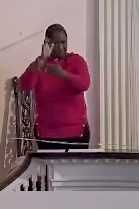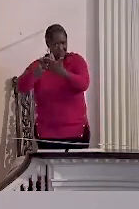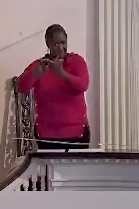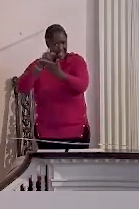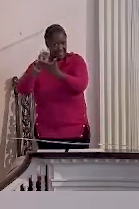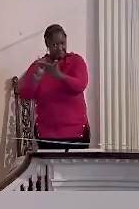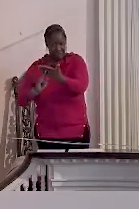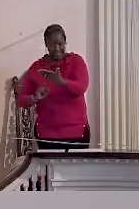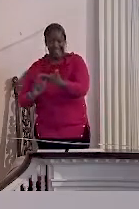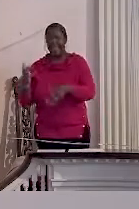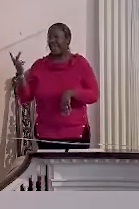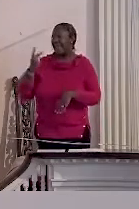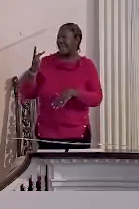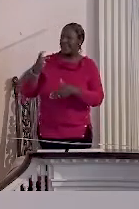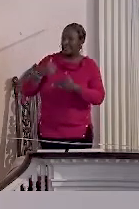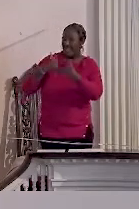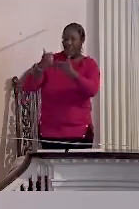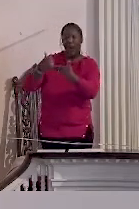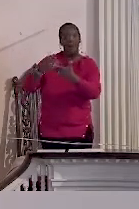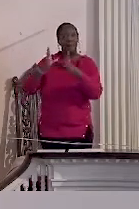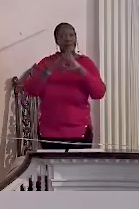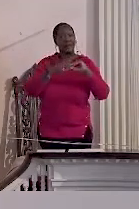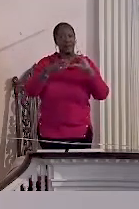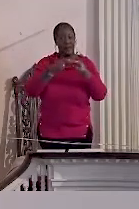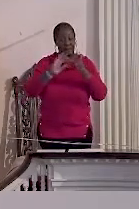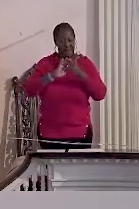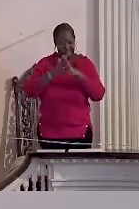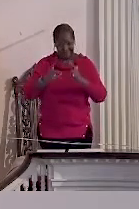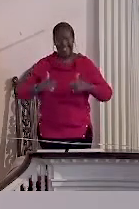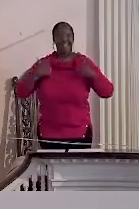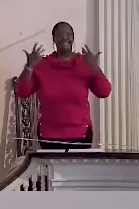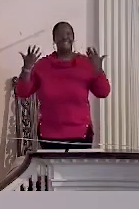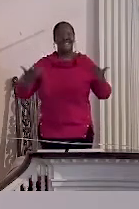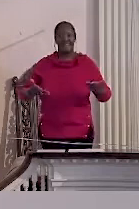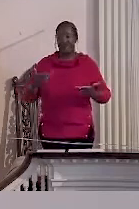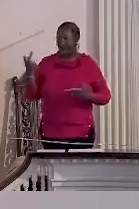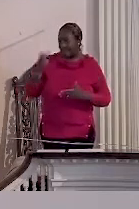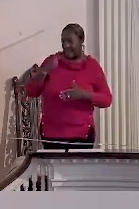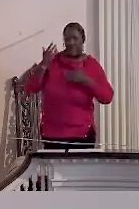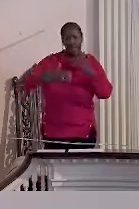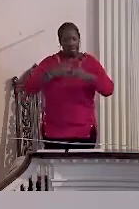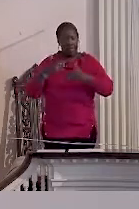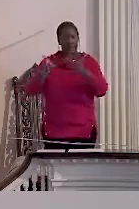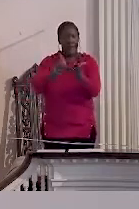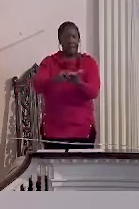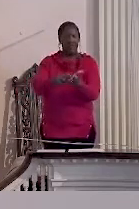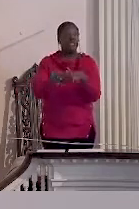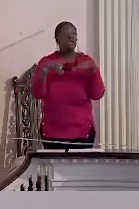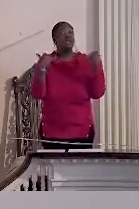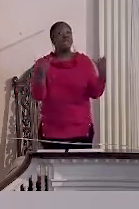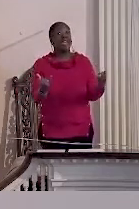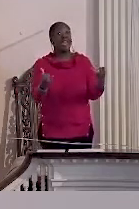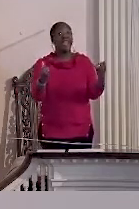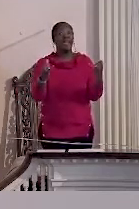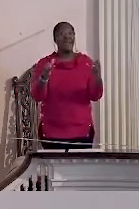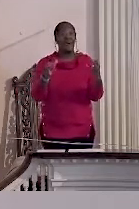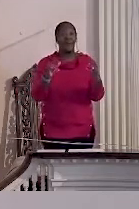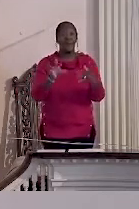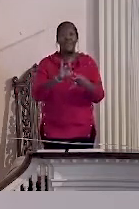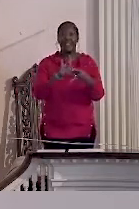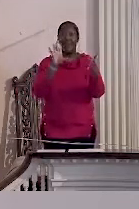have been on this learning adventure in publishing. Today, we launch our new book, At All